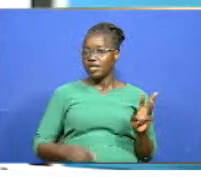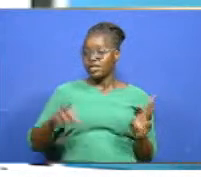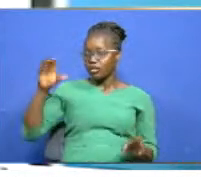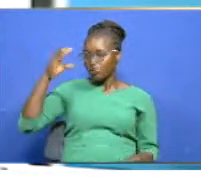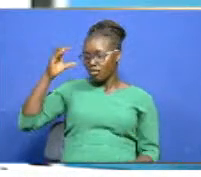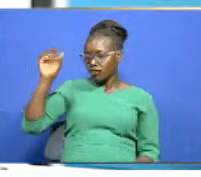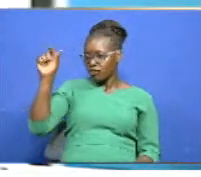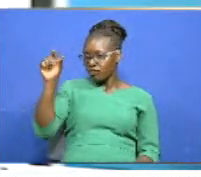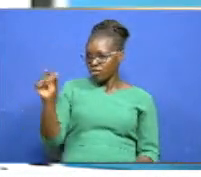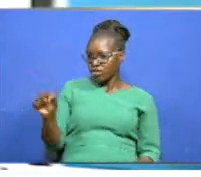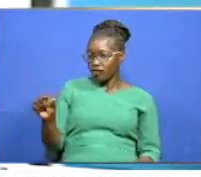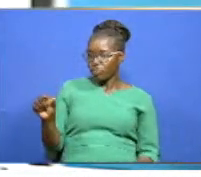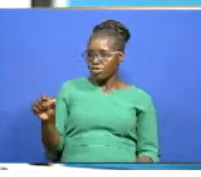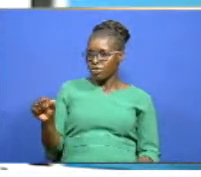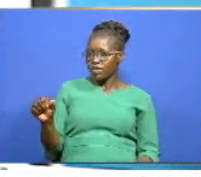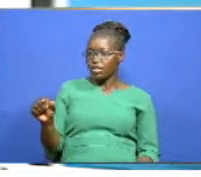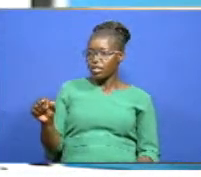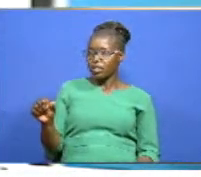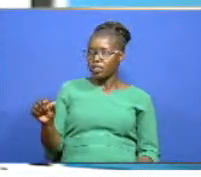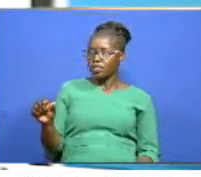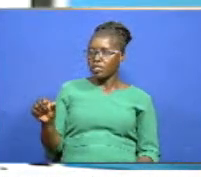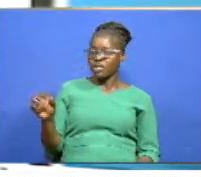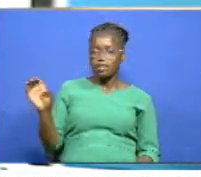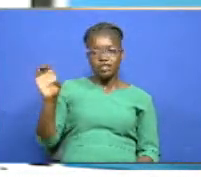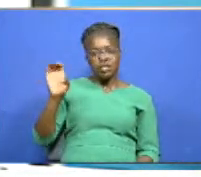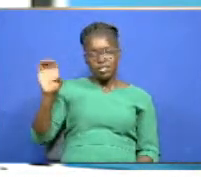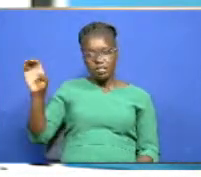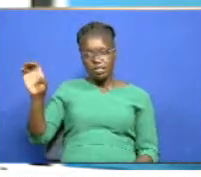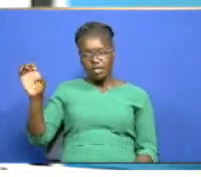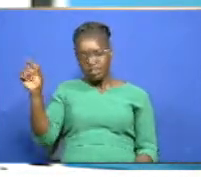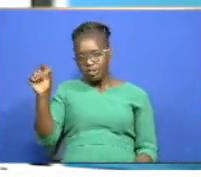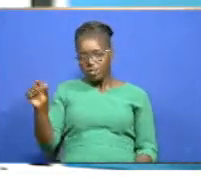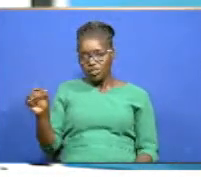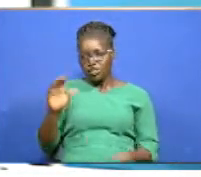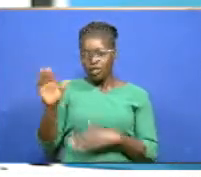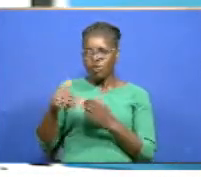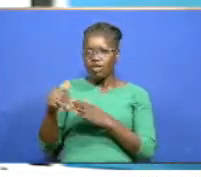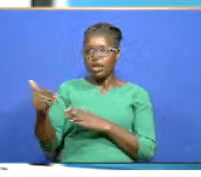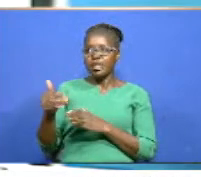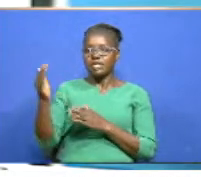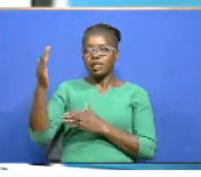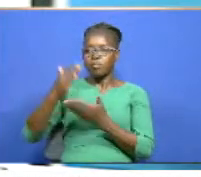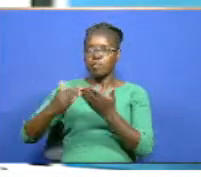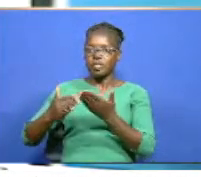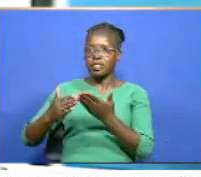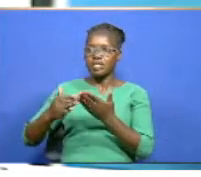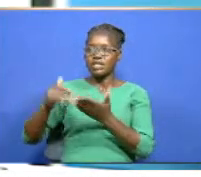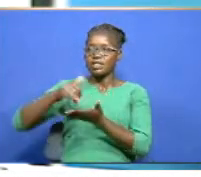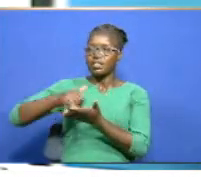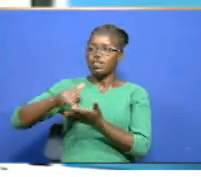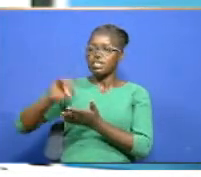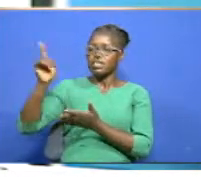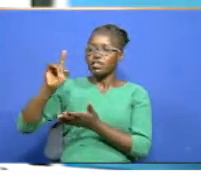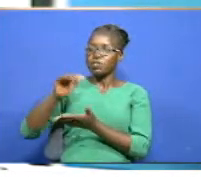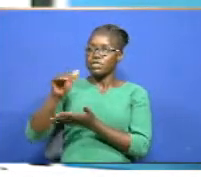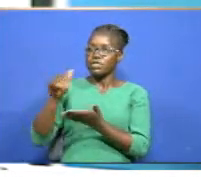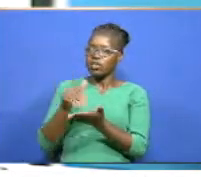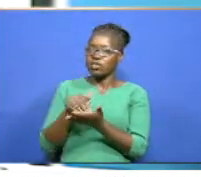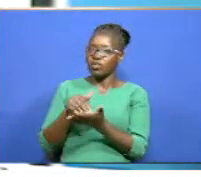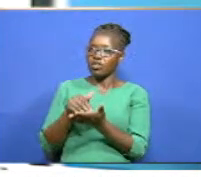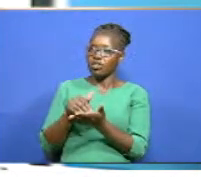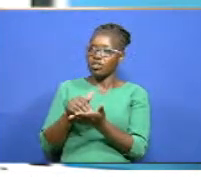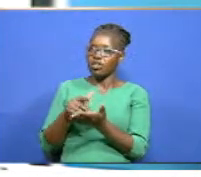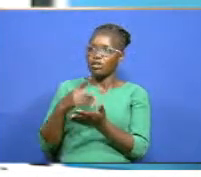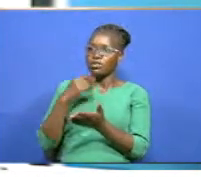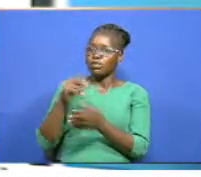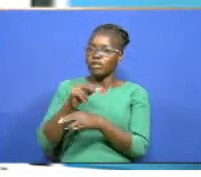region, it is acceptable in Eastern and all the other parts of the country, including Nairobi and Central. So in terms of creating